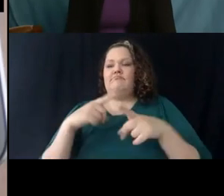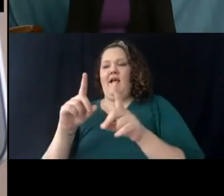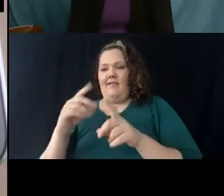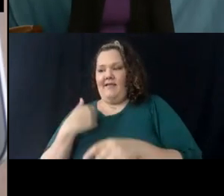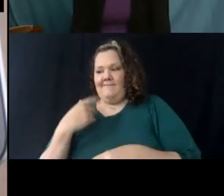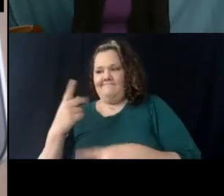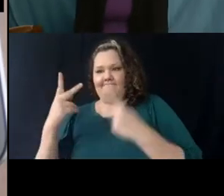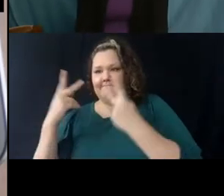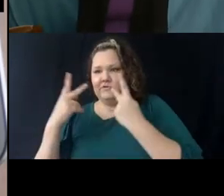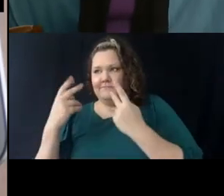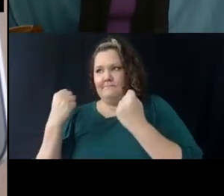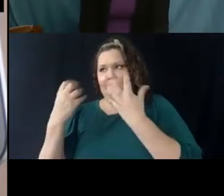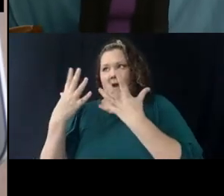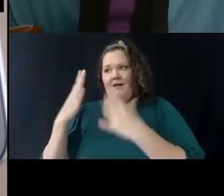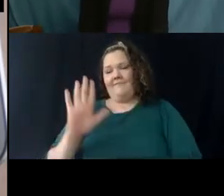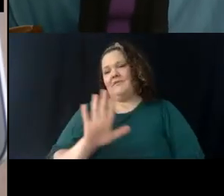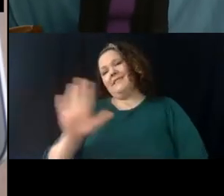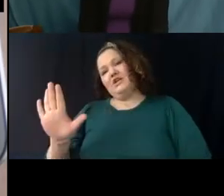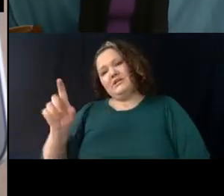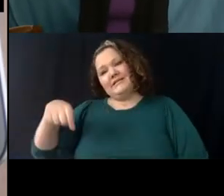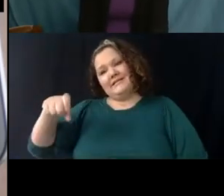and you can see that there's a loss of limb.